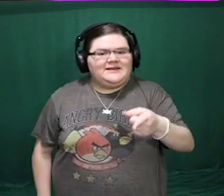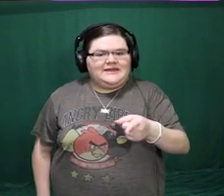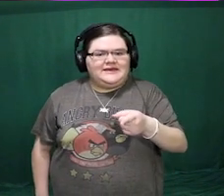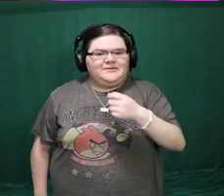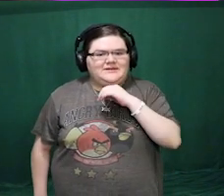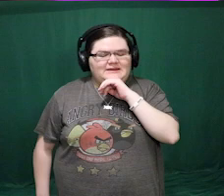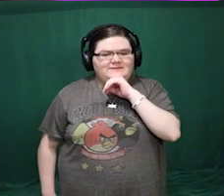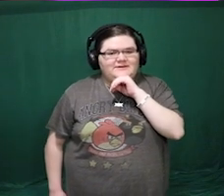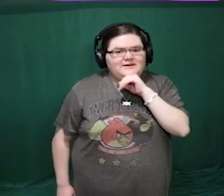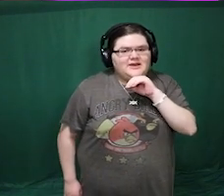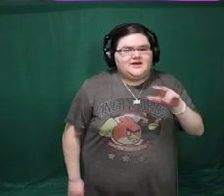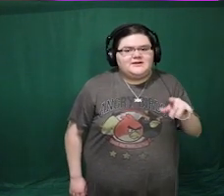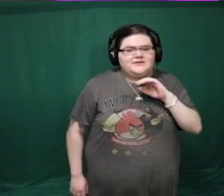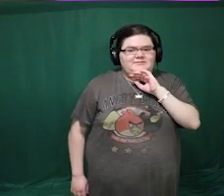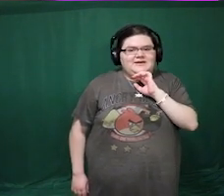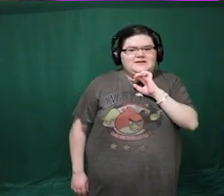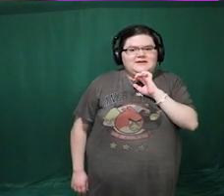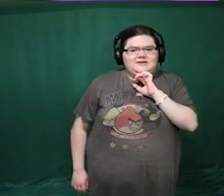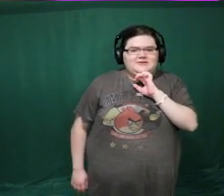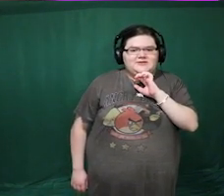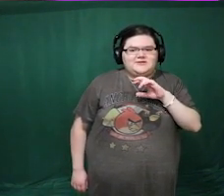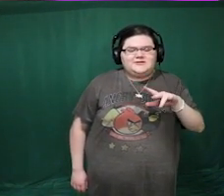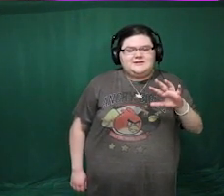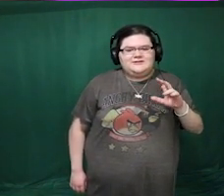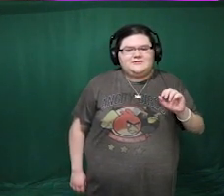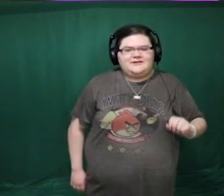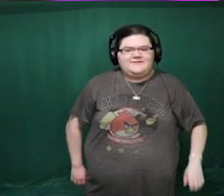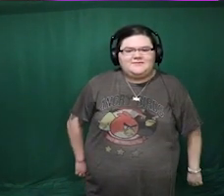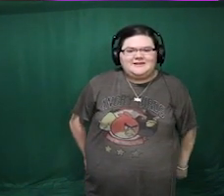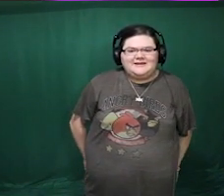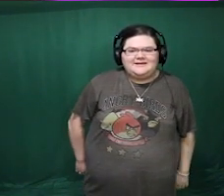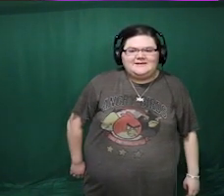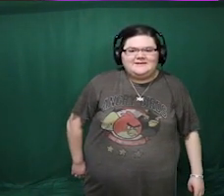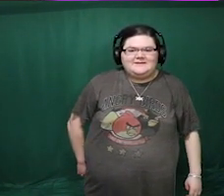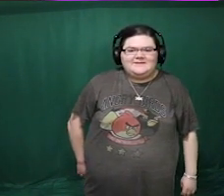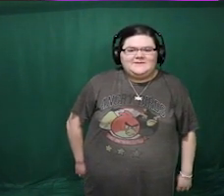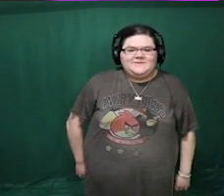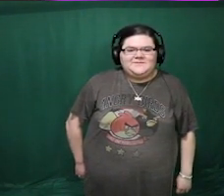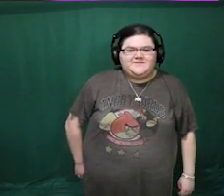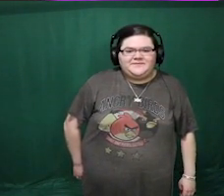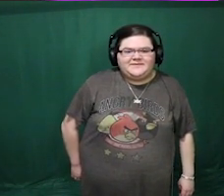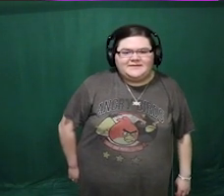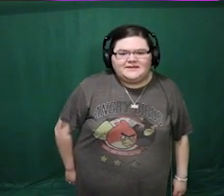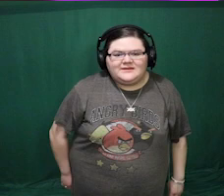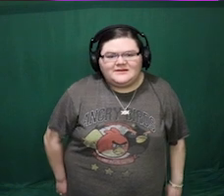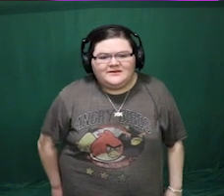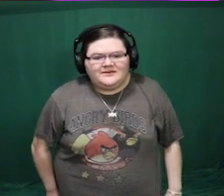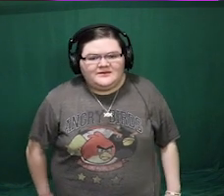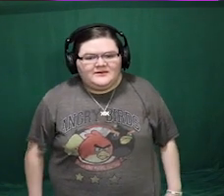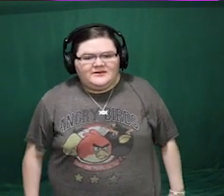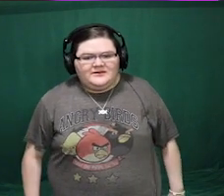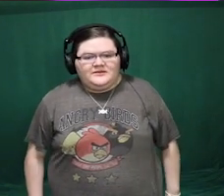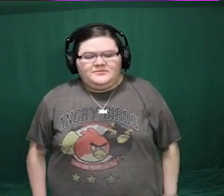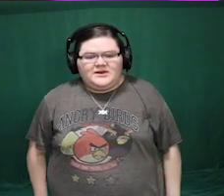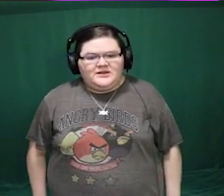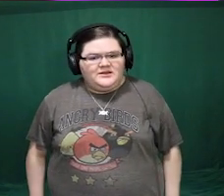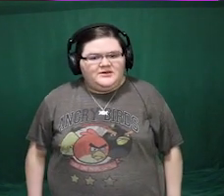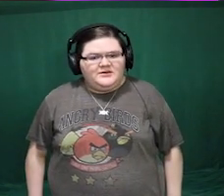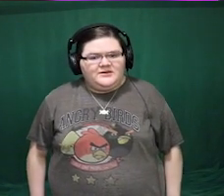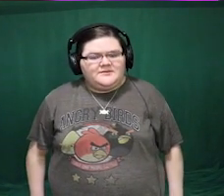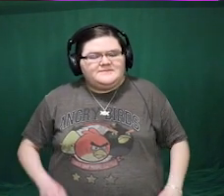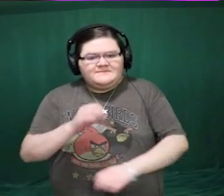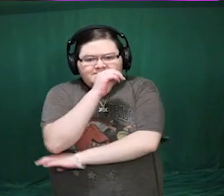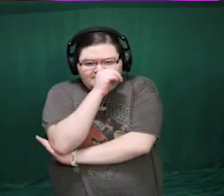The mandolin, I believe. I the mandolin is in the string family. I don't know these instruments. Yeah, and this round just